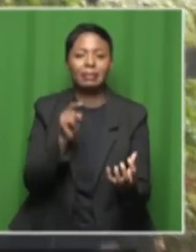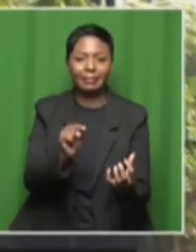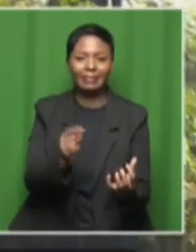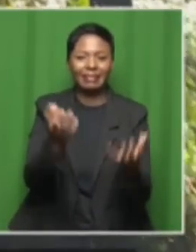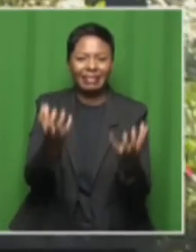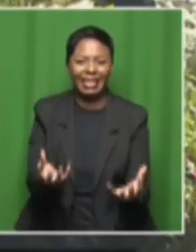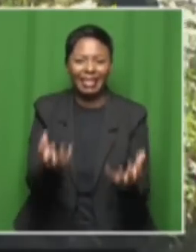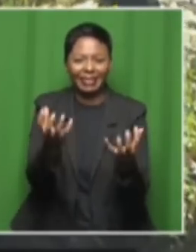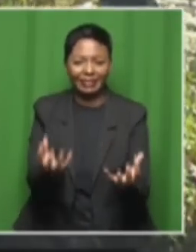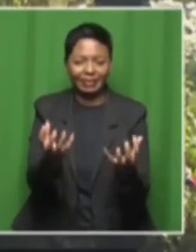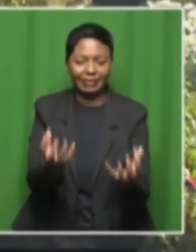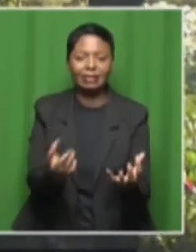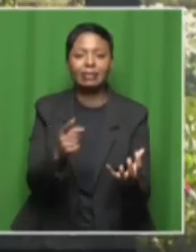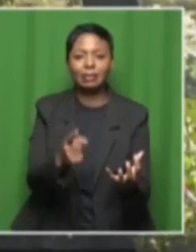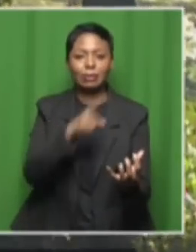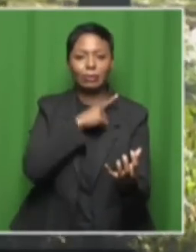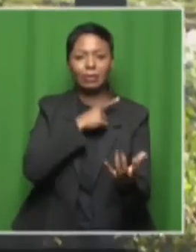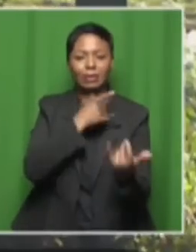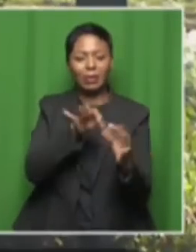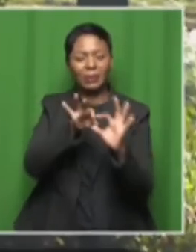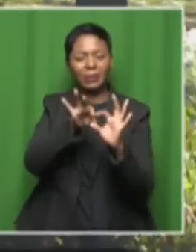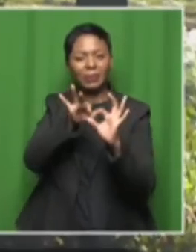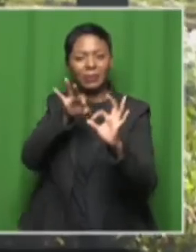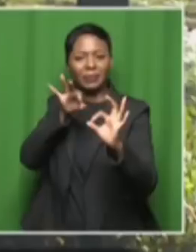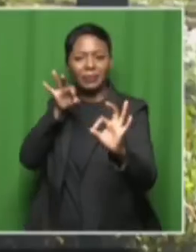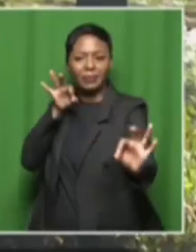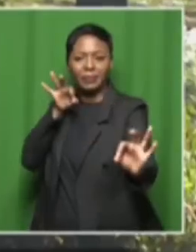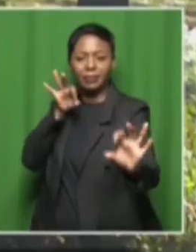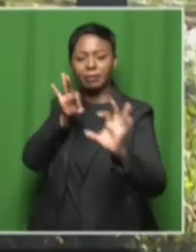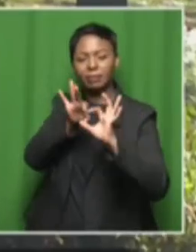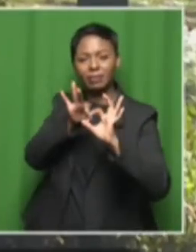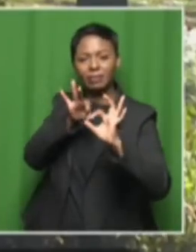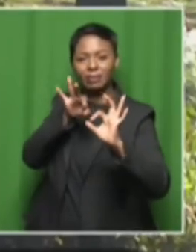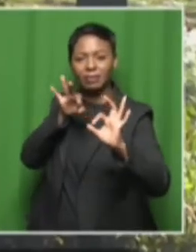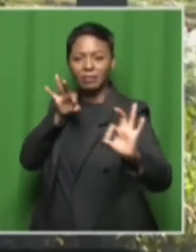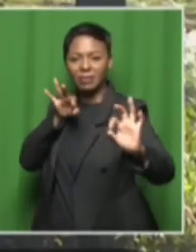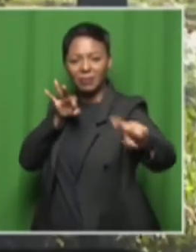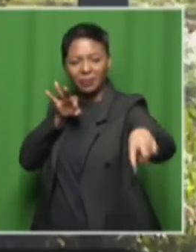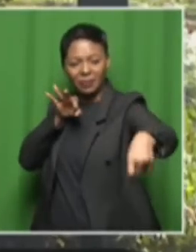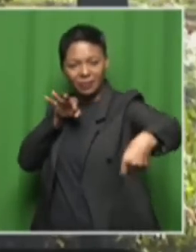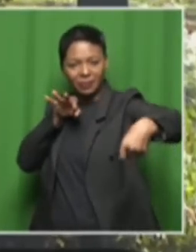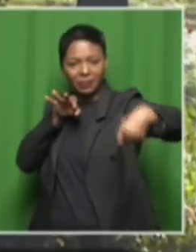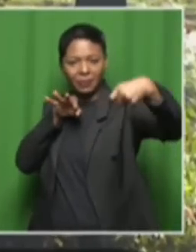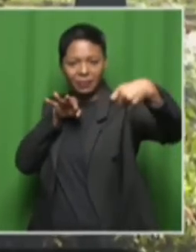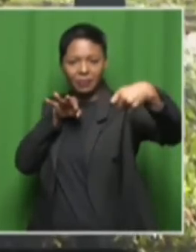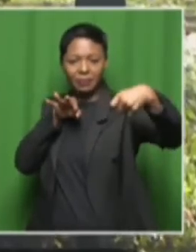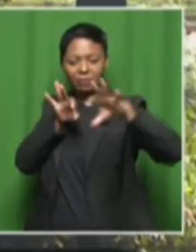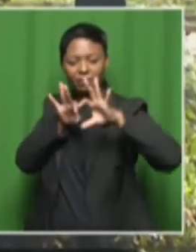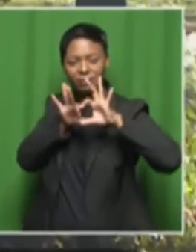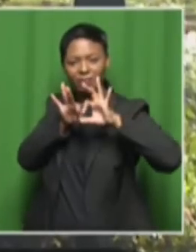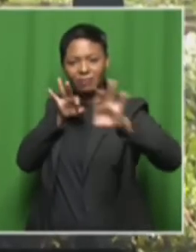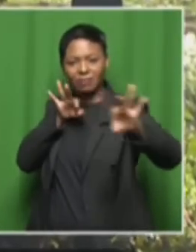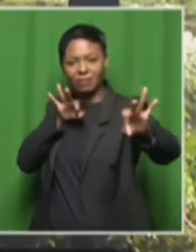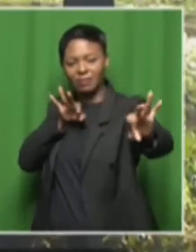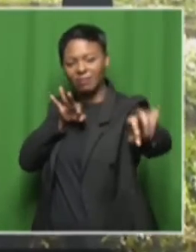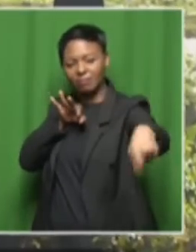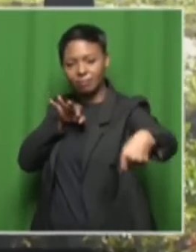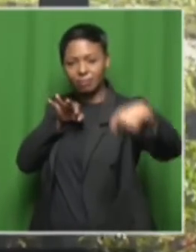can see that the rope that is pulling whatever these rescuers have